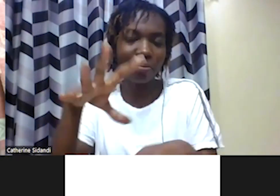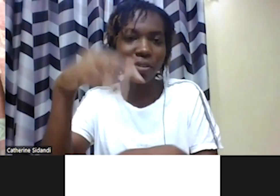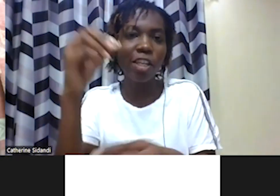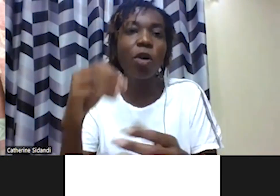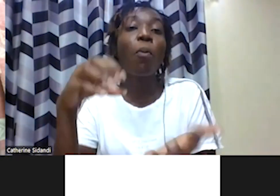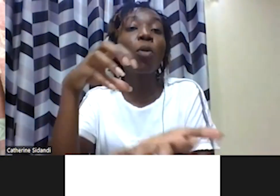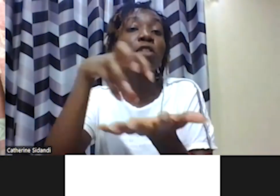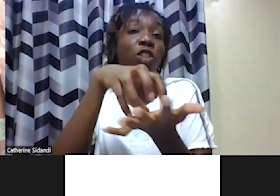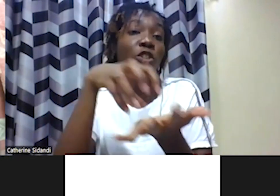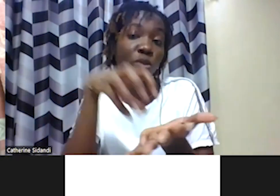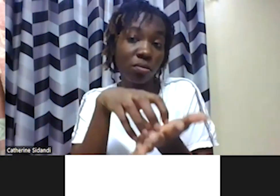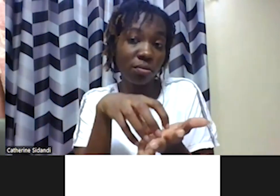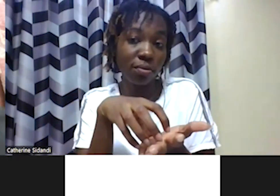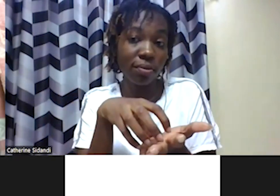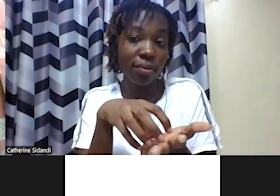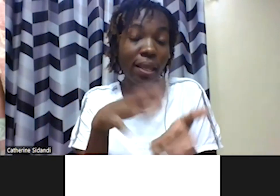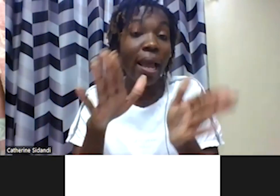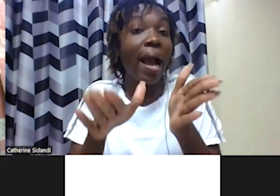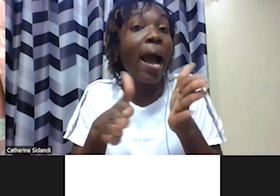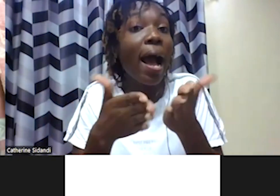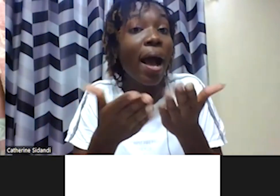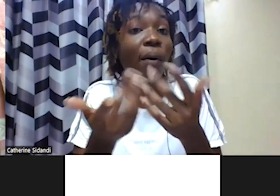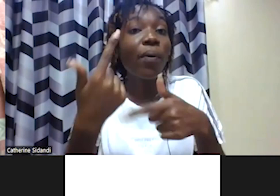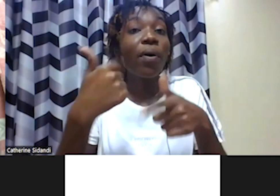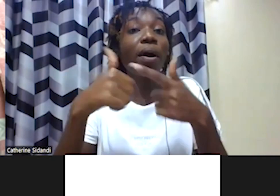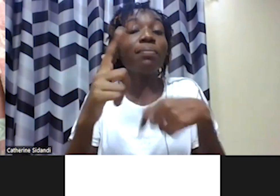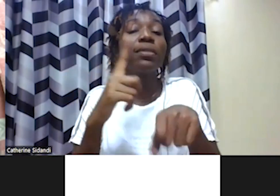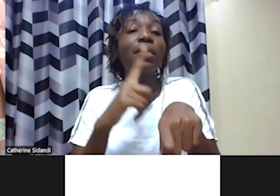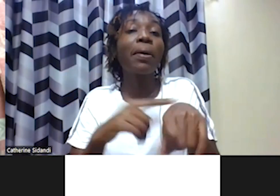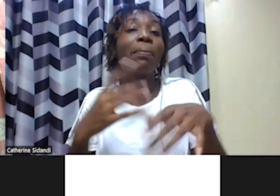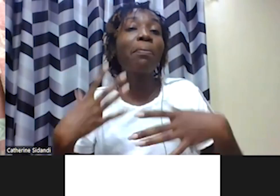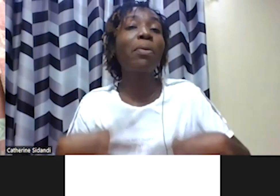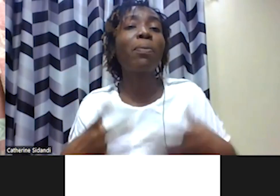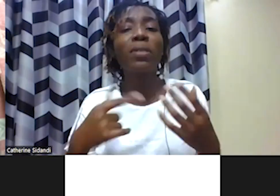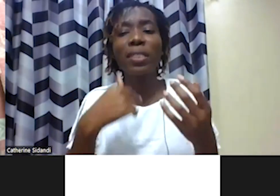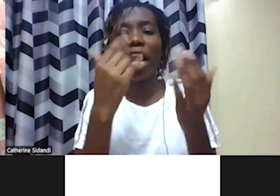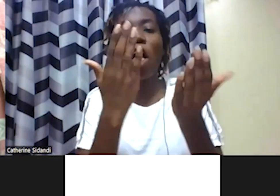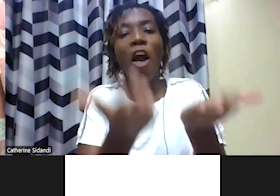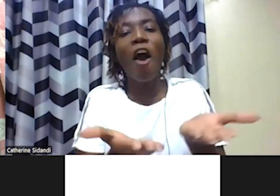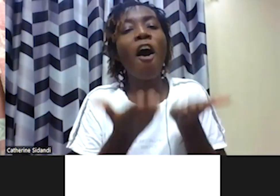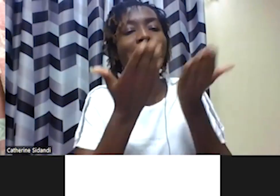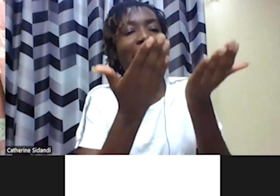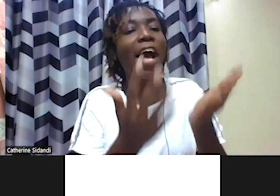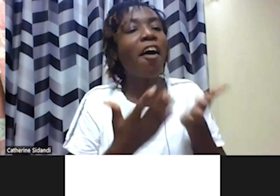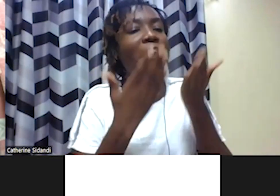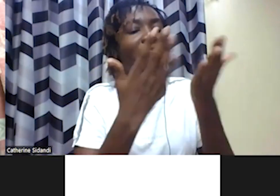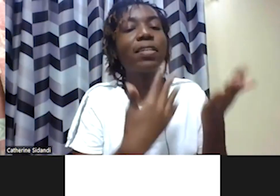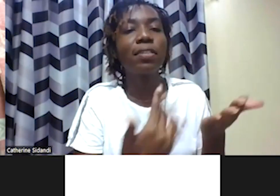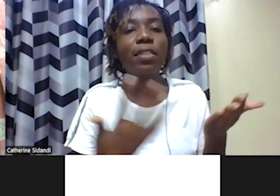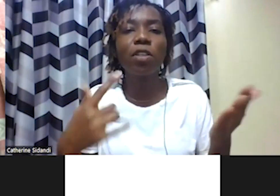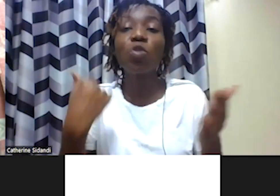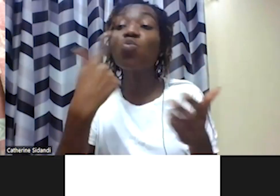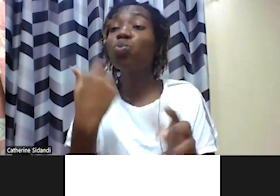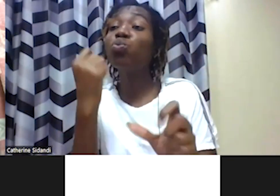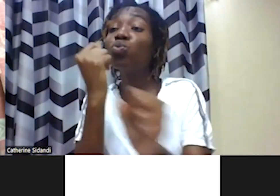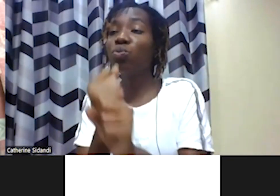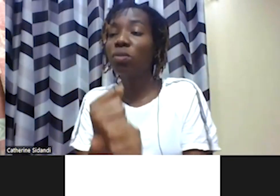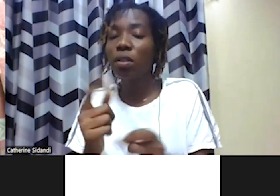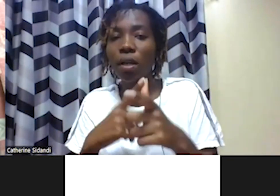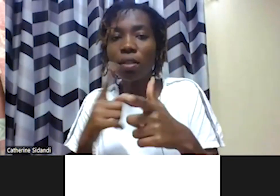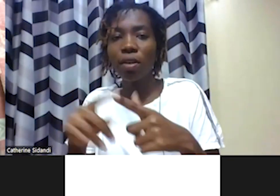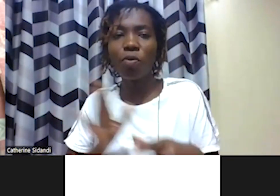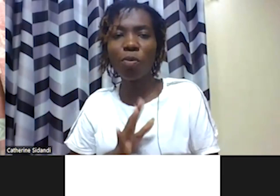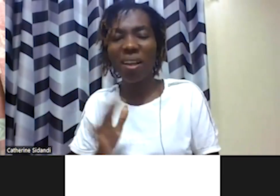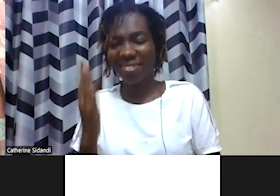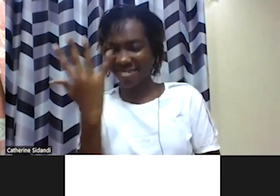position. How come that when people are being told to offer something, who can do it, women just